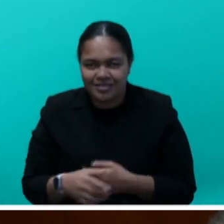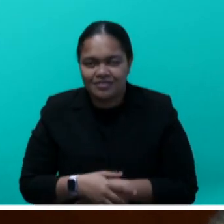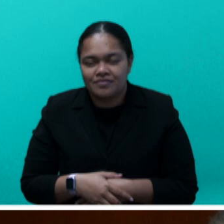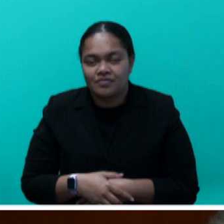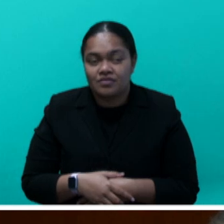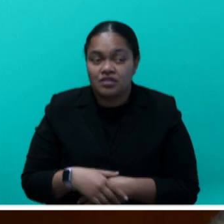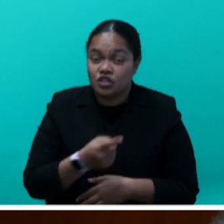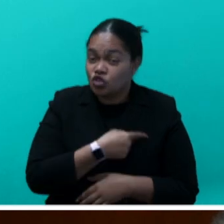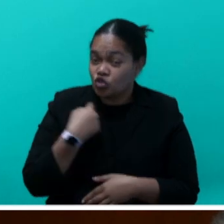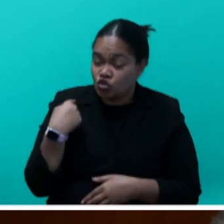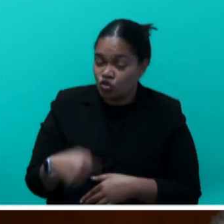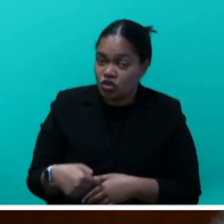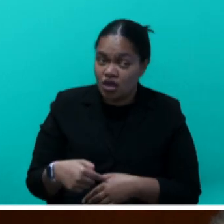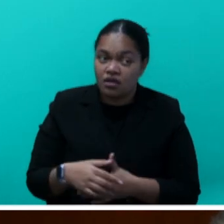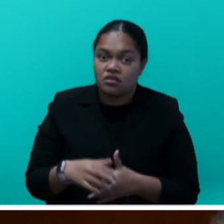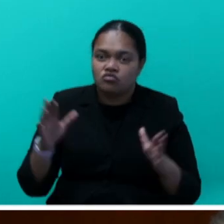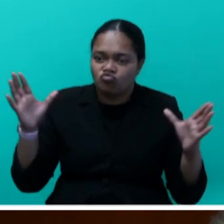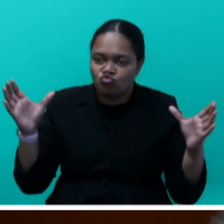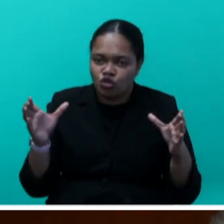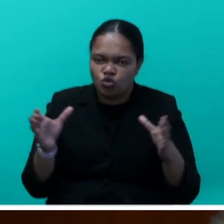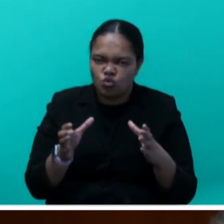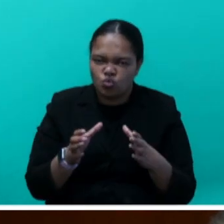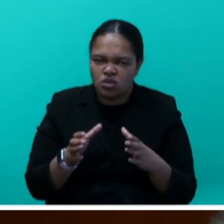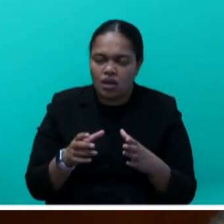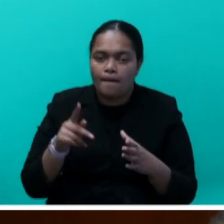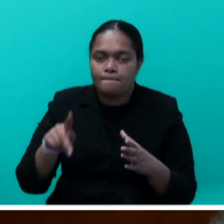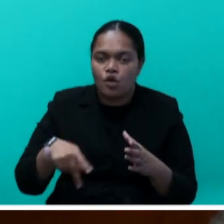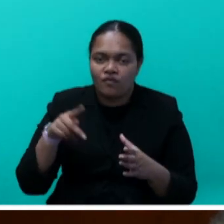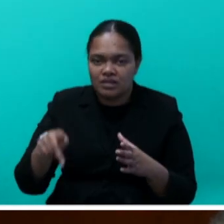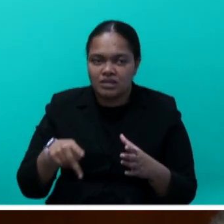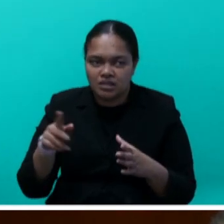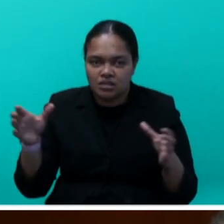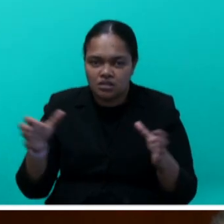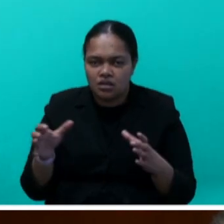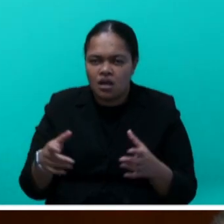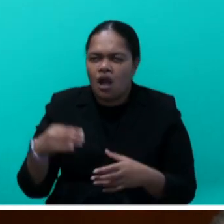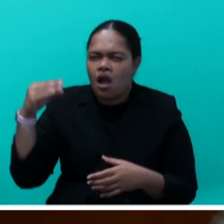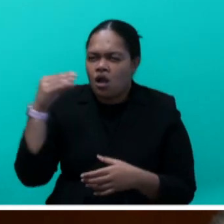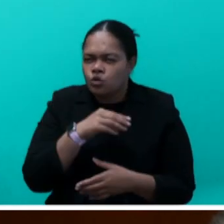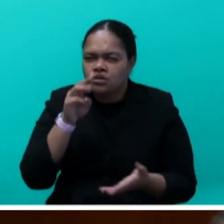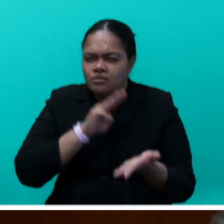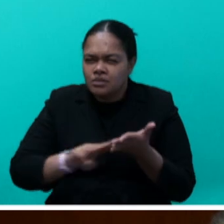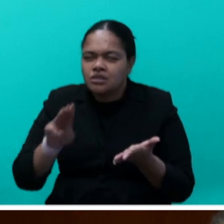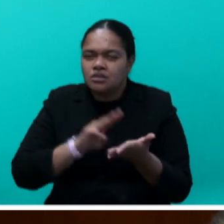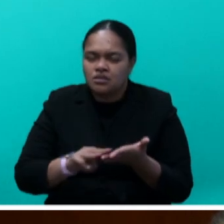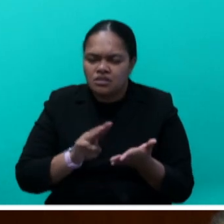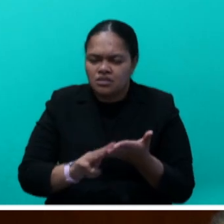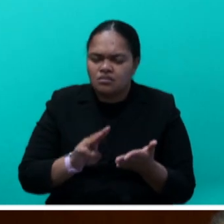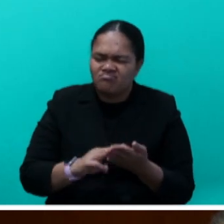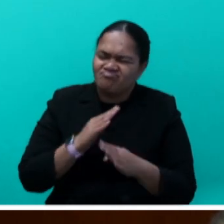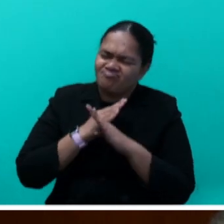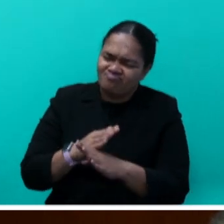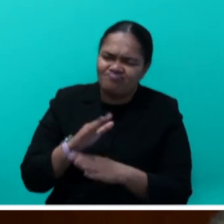China has significantly reduced its poverty rate, lifting hundreds of millions out of poverty, from